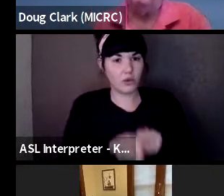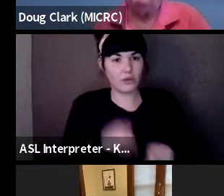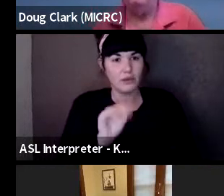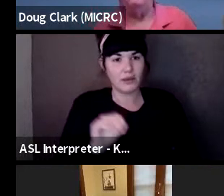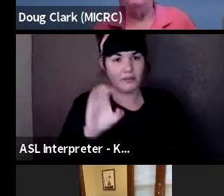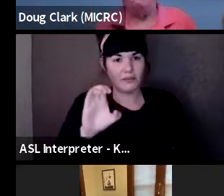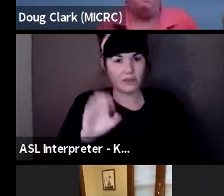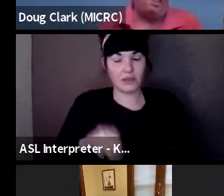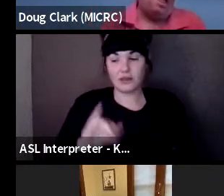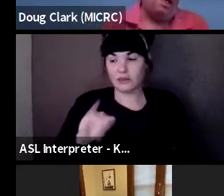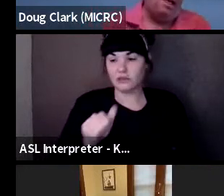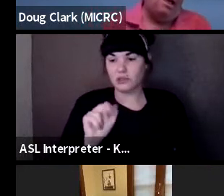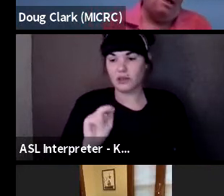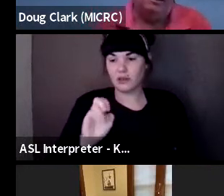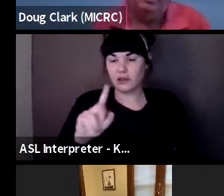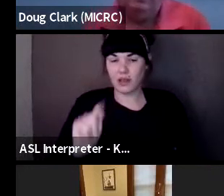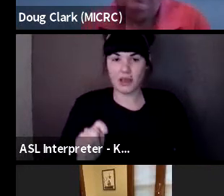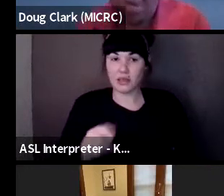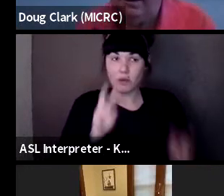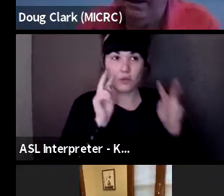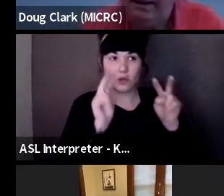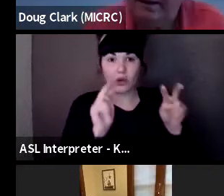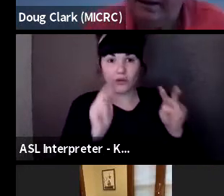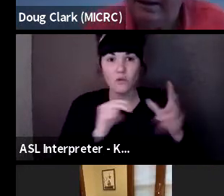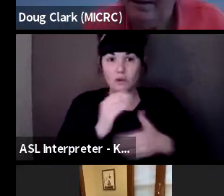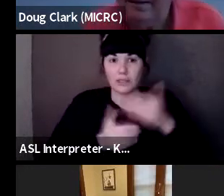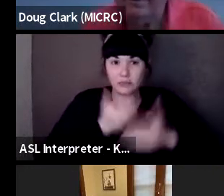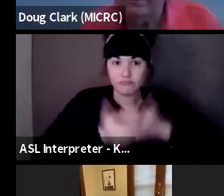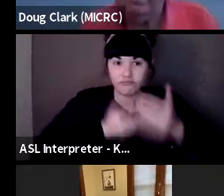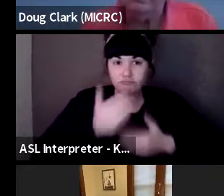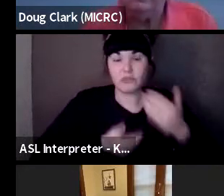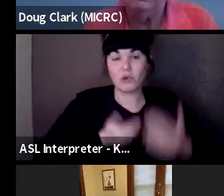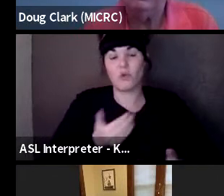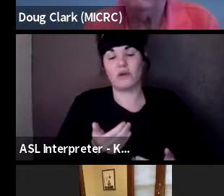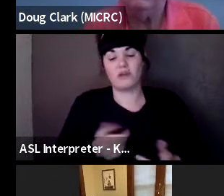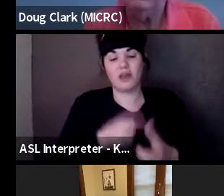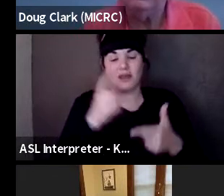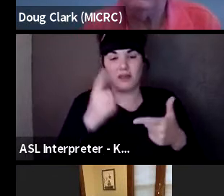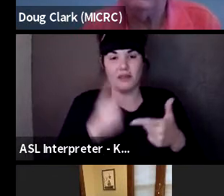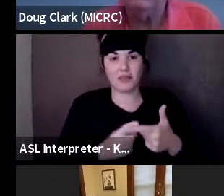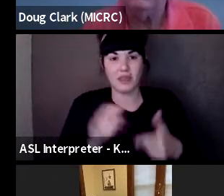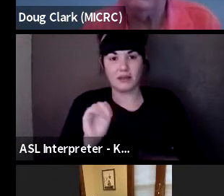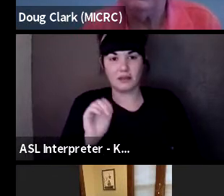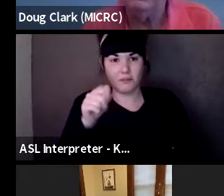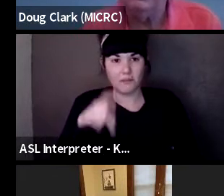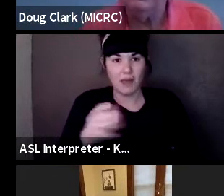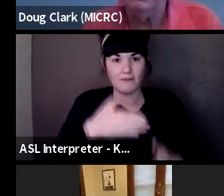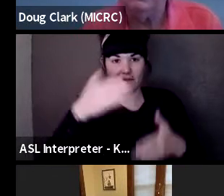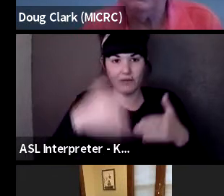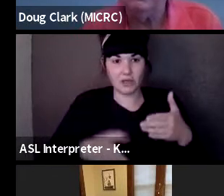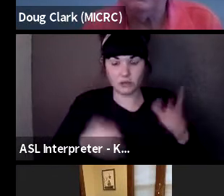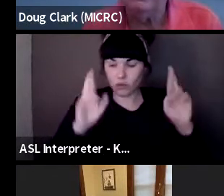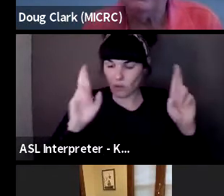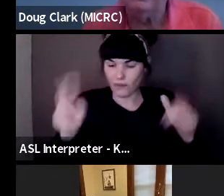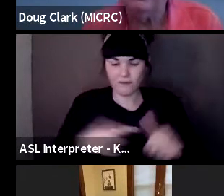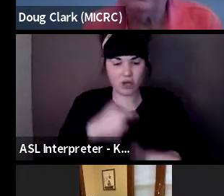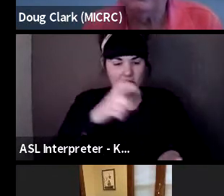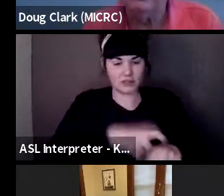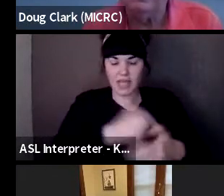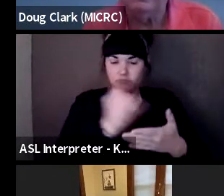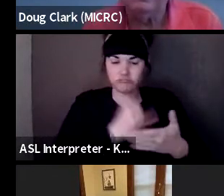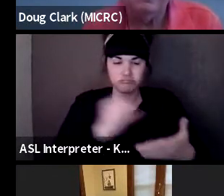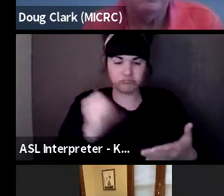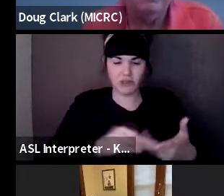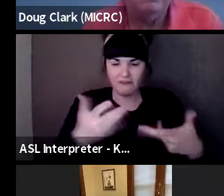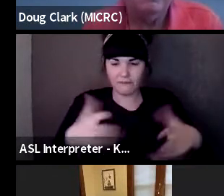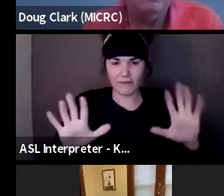this going and hopefully get our maps drawn, get them done the first time, and everything goes smoothly. Dustin, how